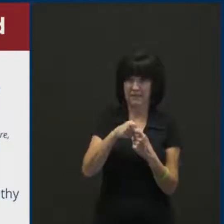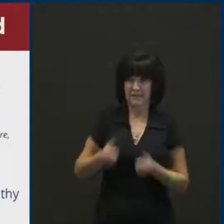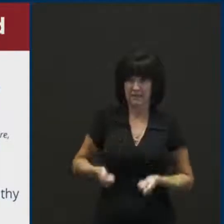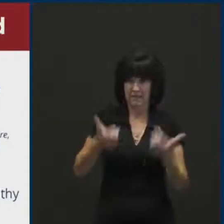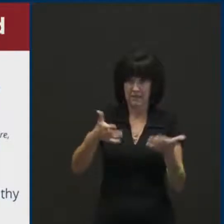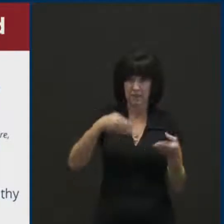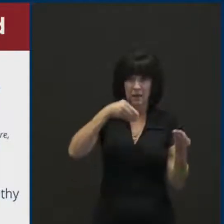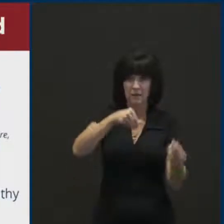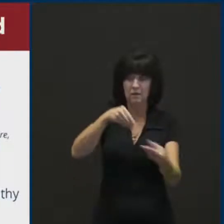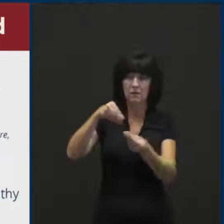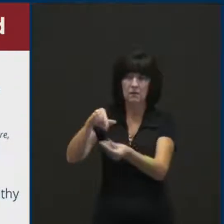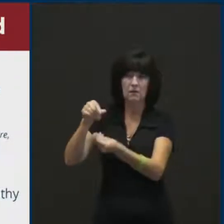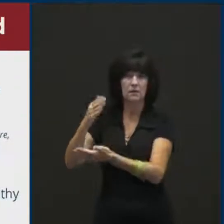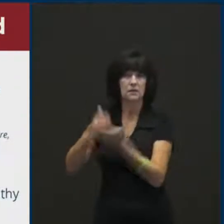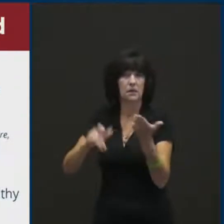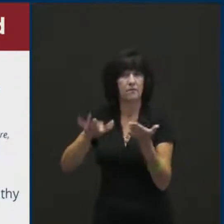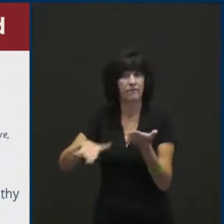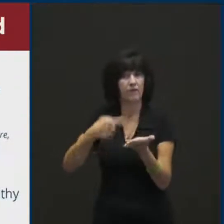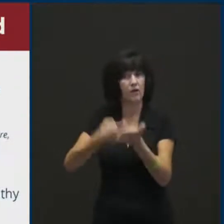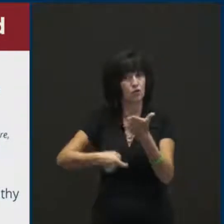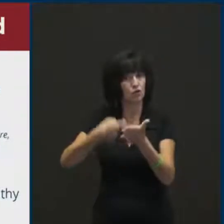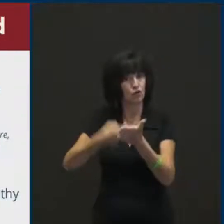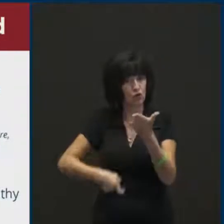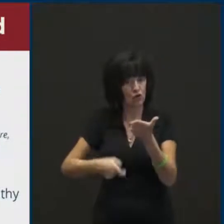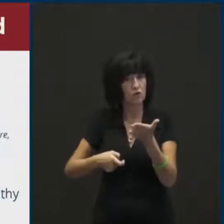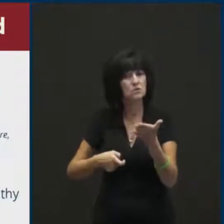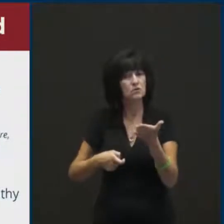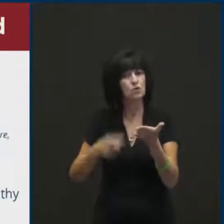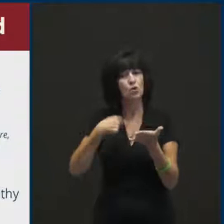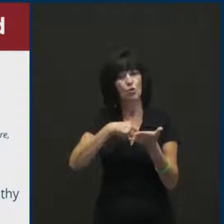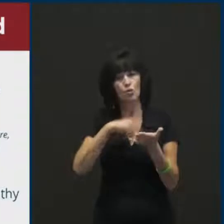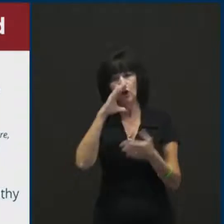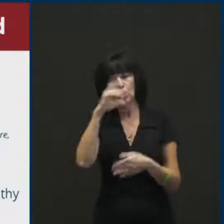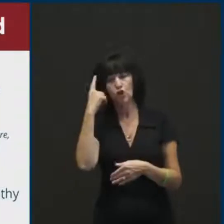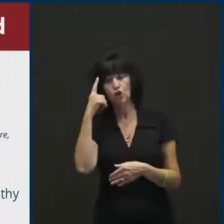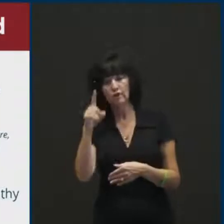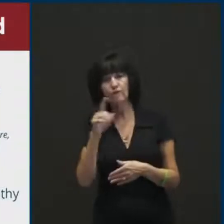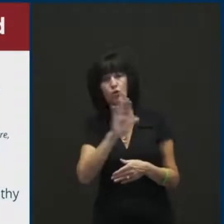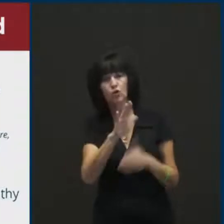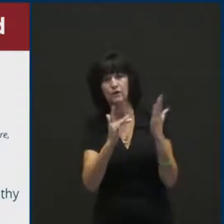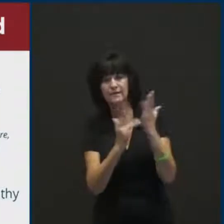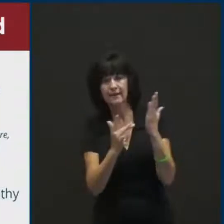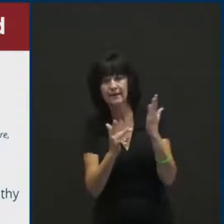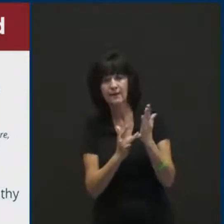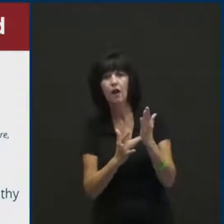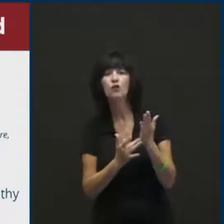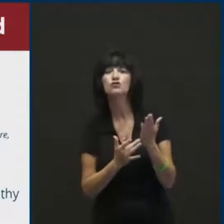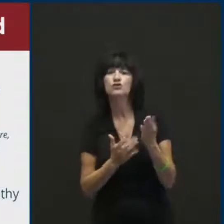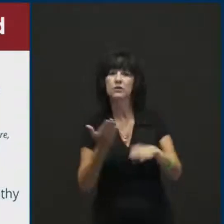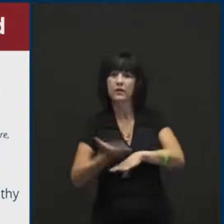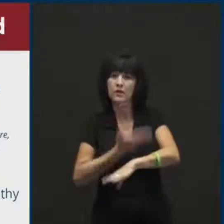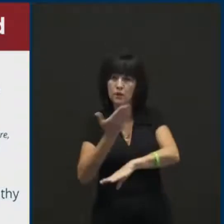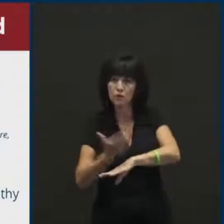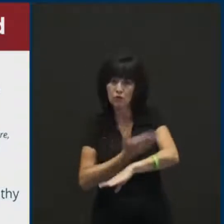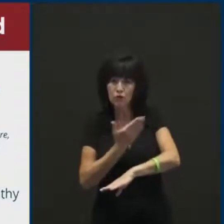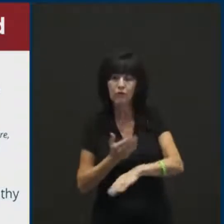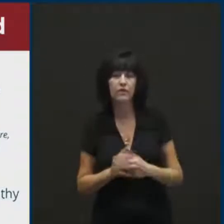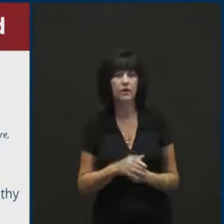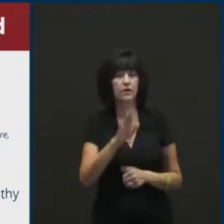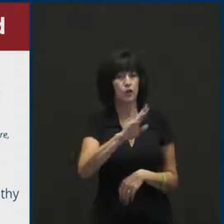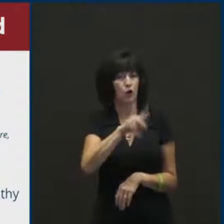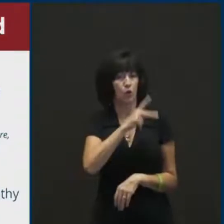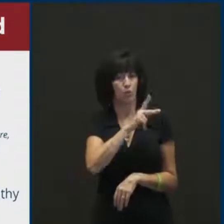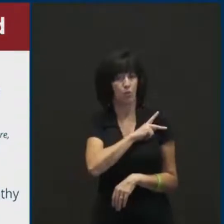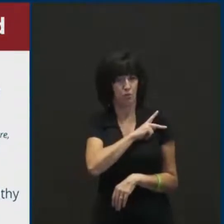that we hope to address with this funding, again, looking for technology upgrades, personal protective equipment purchases,